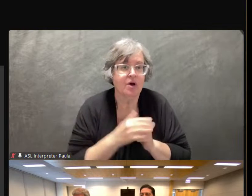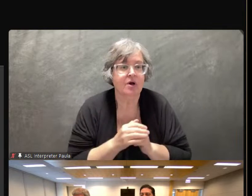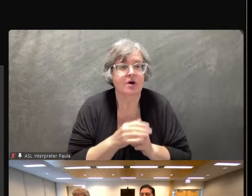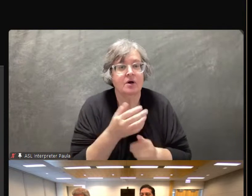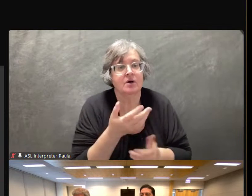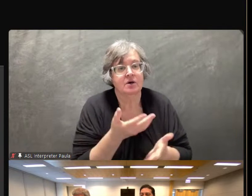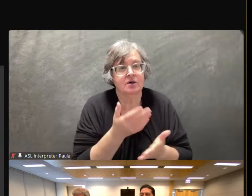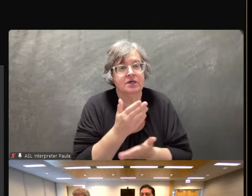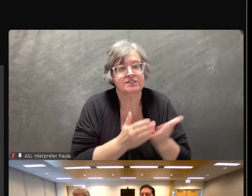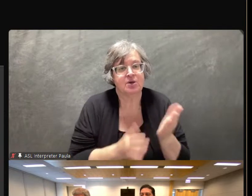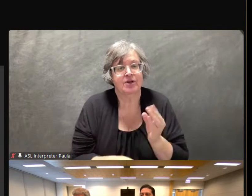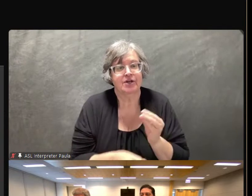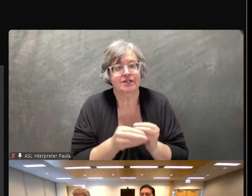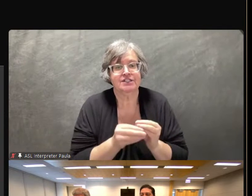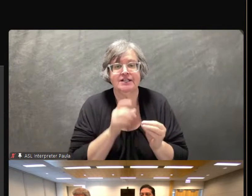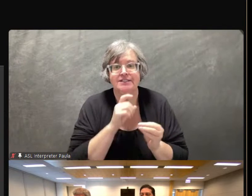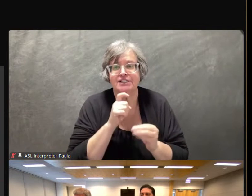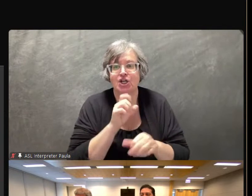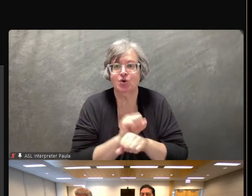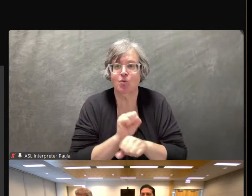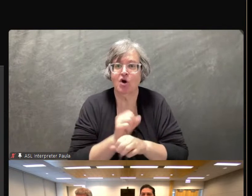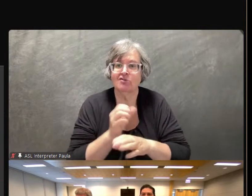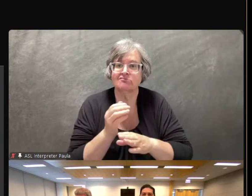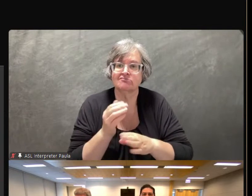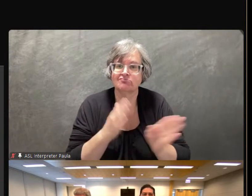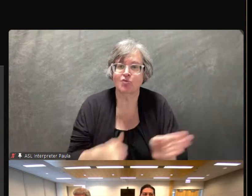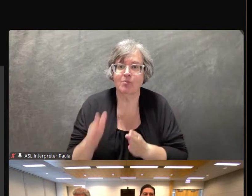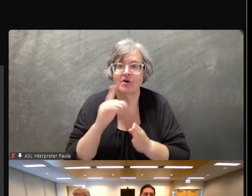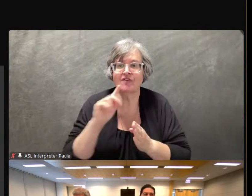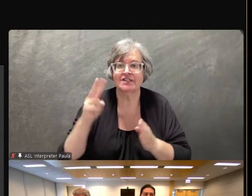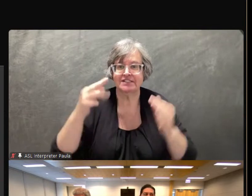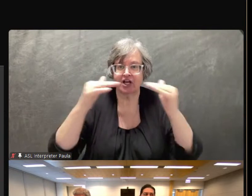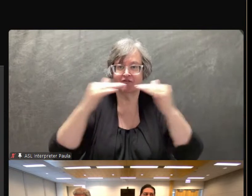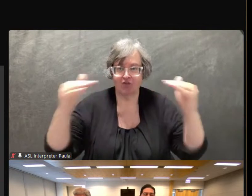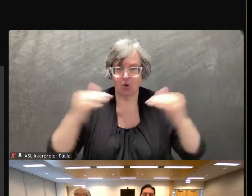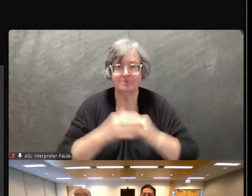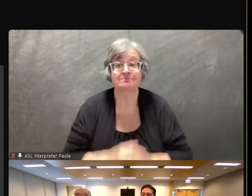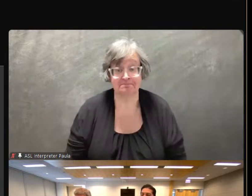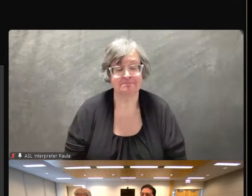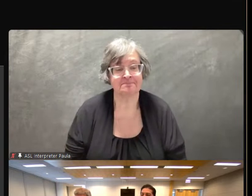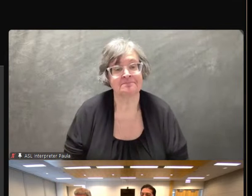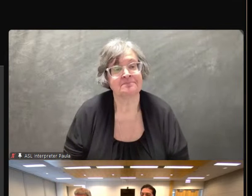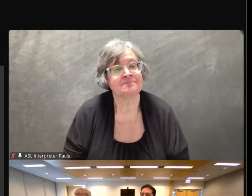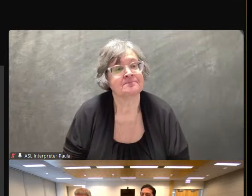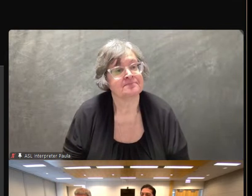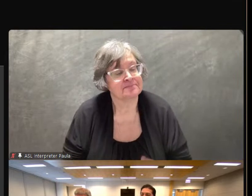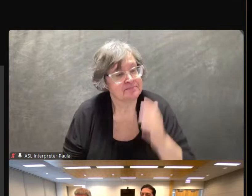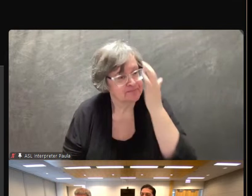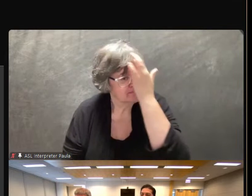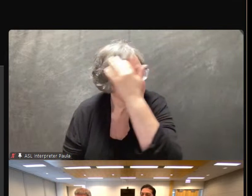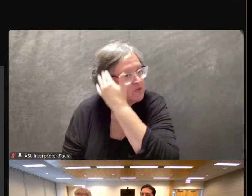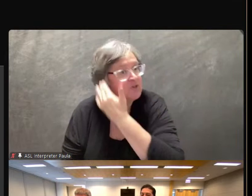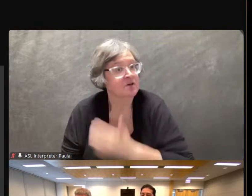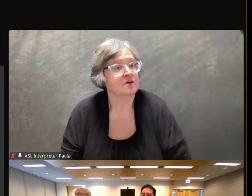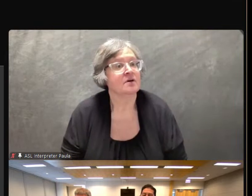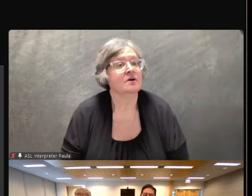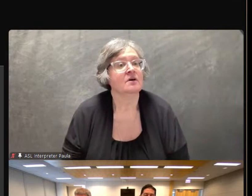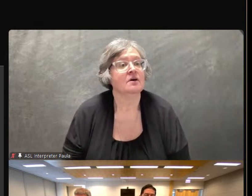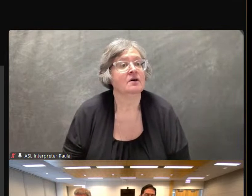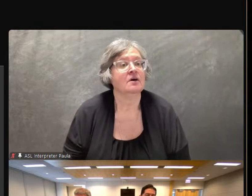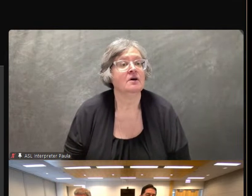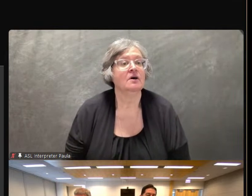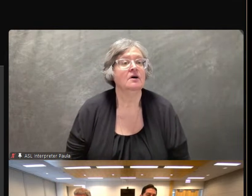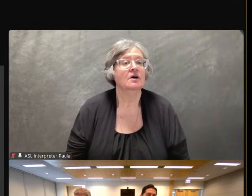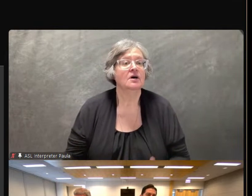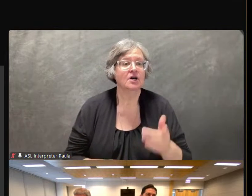of some additional steel work going on to prep for that second floor, which is being installed as we speak. Moving forward with our Refresh and